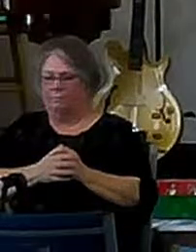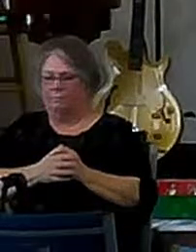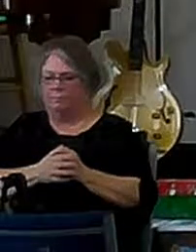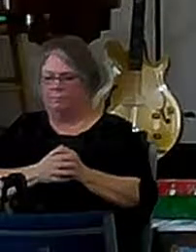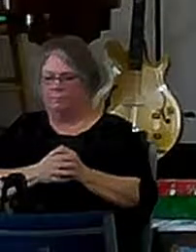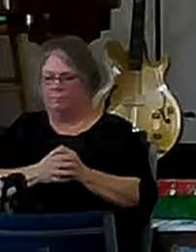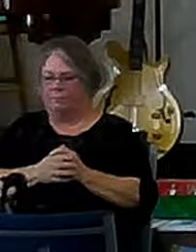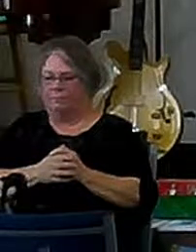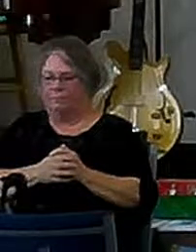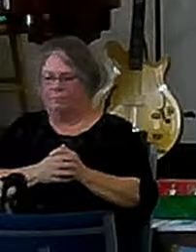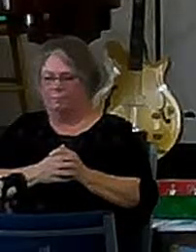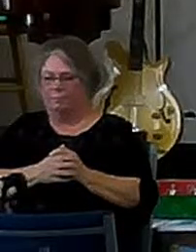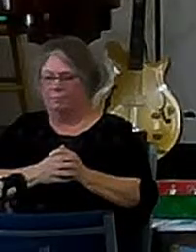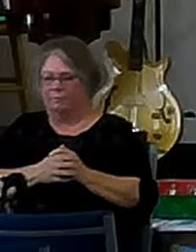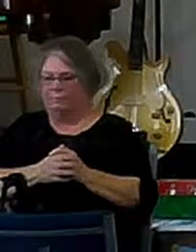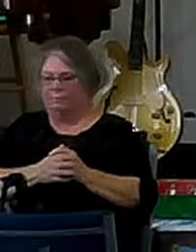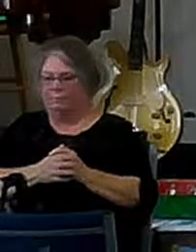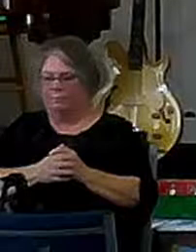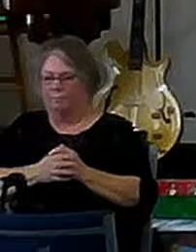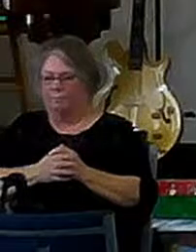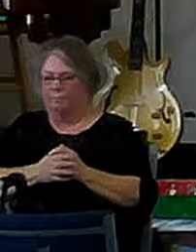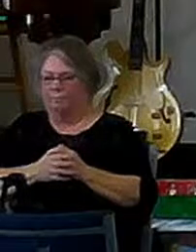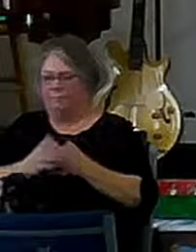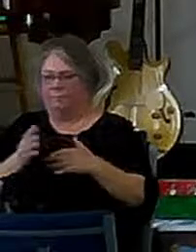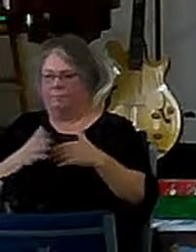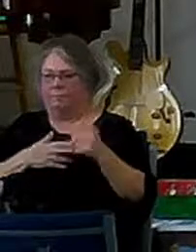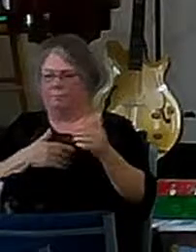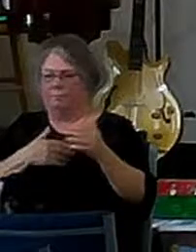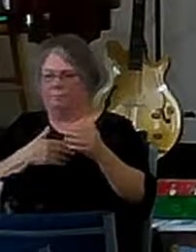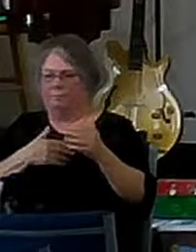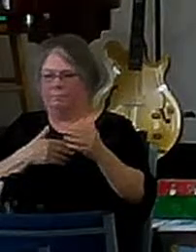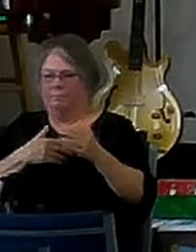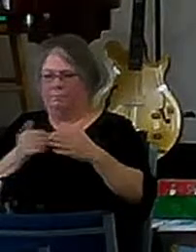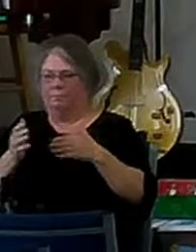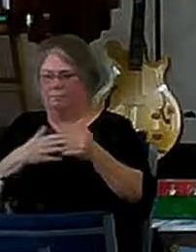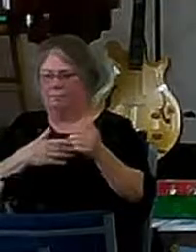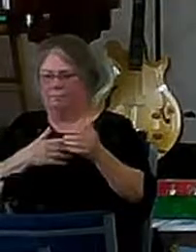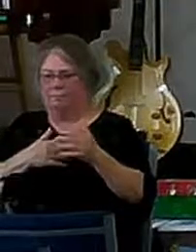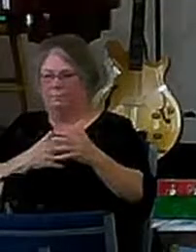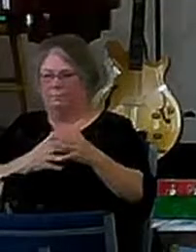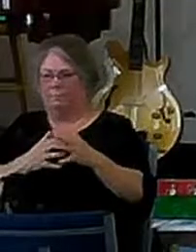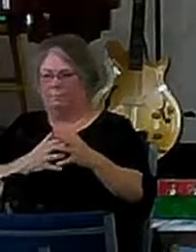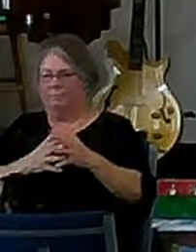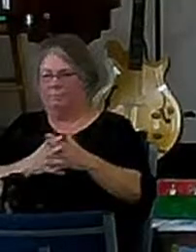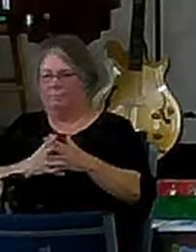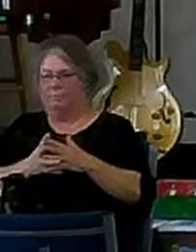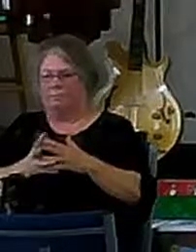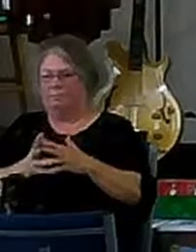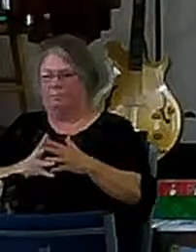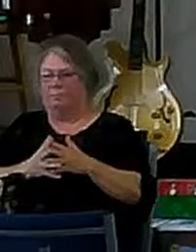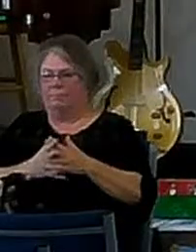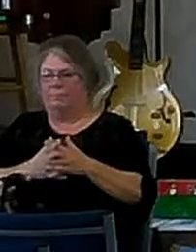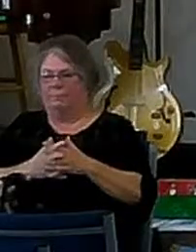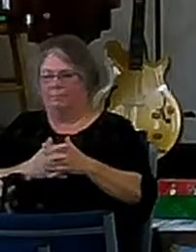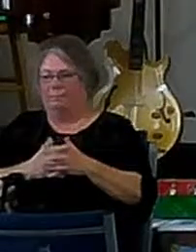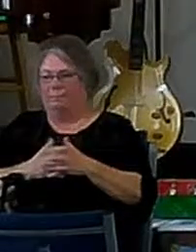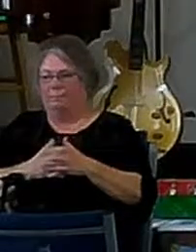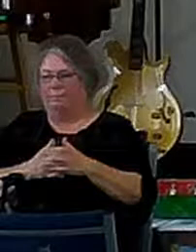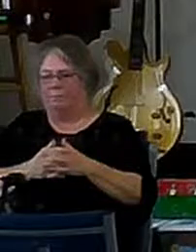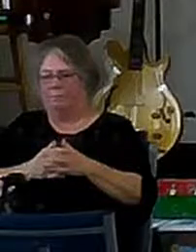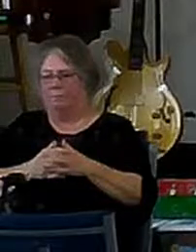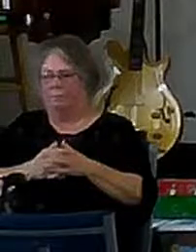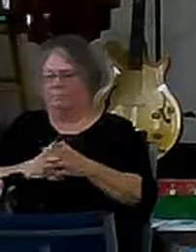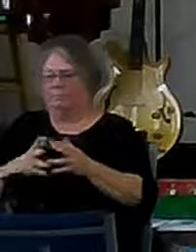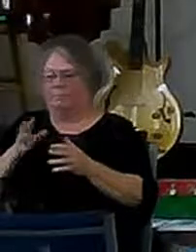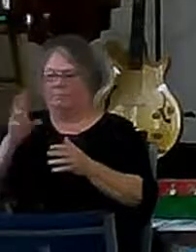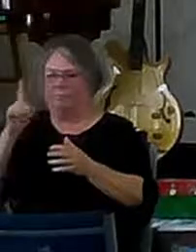yourself. Regardless of whether it's the Mormons, whoever it is. Do we know enough to defend our